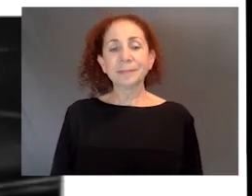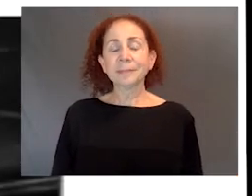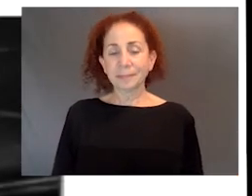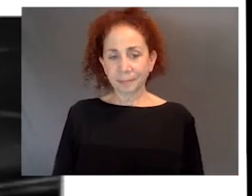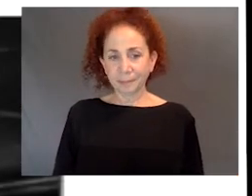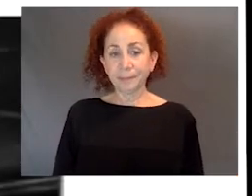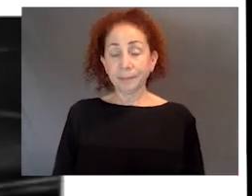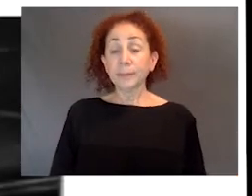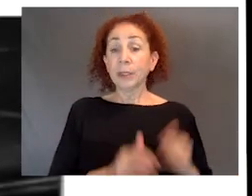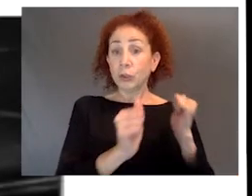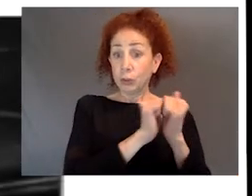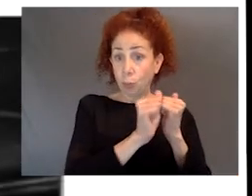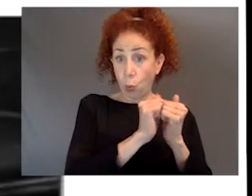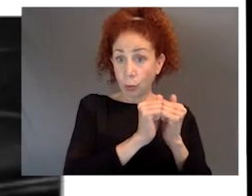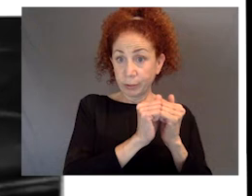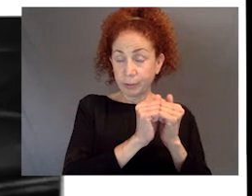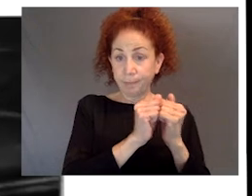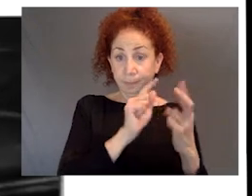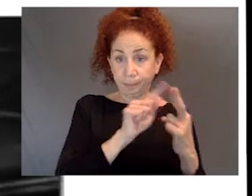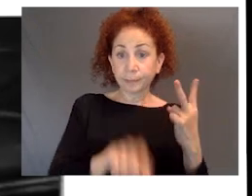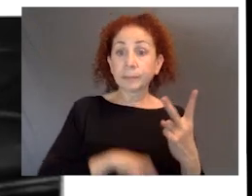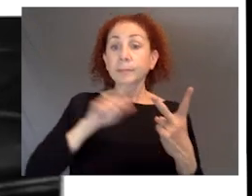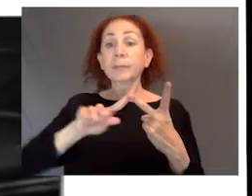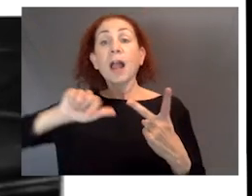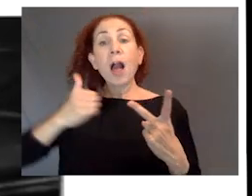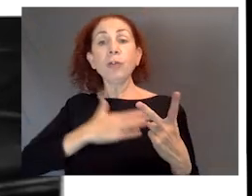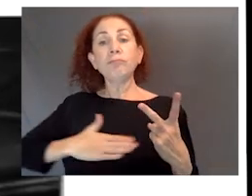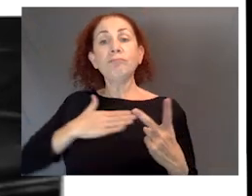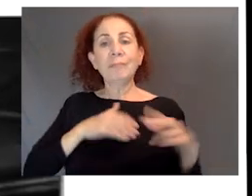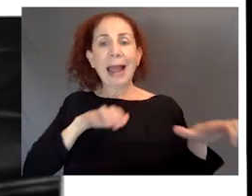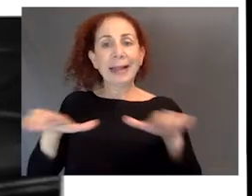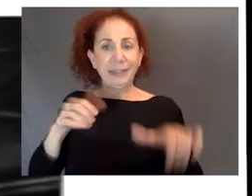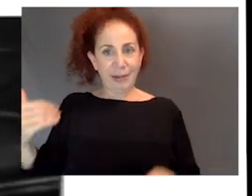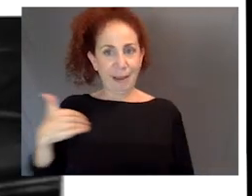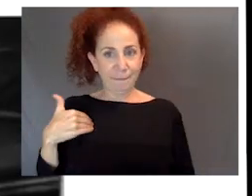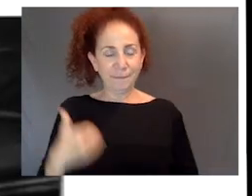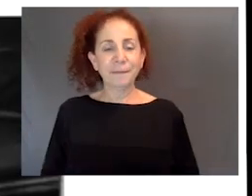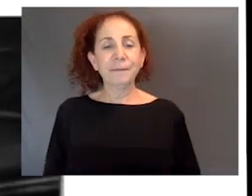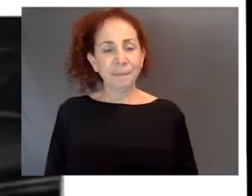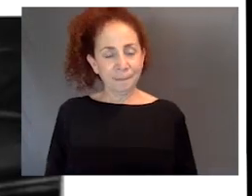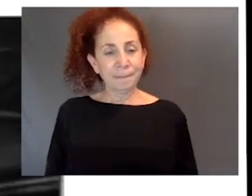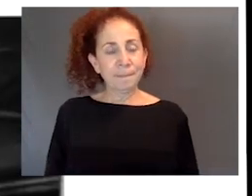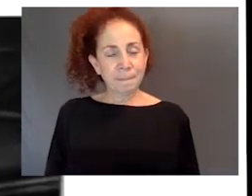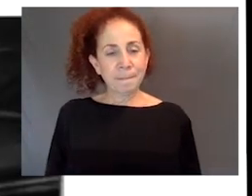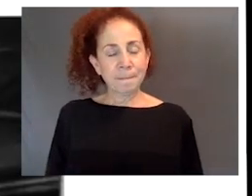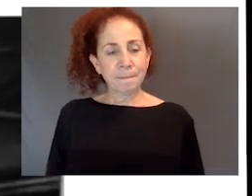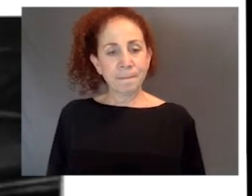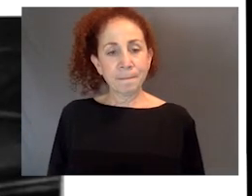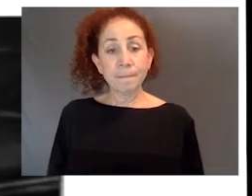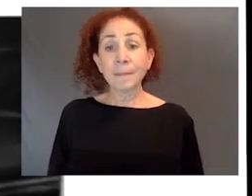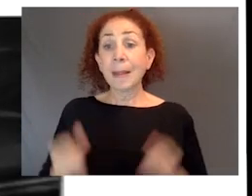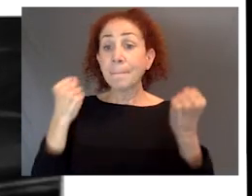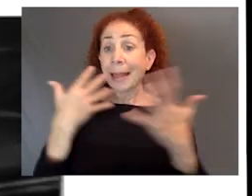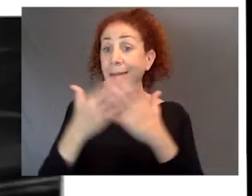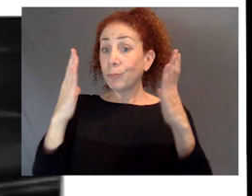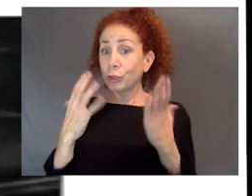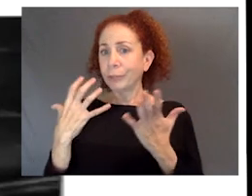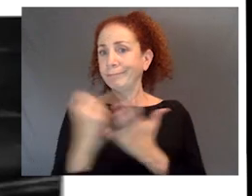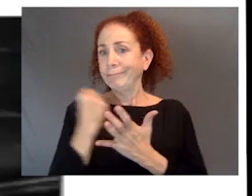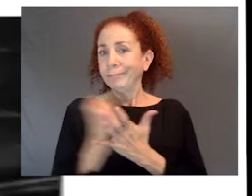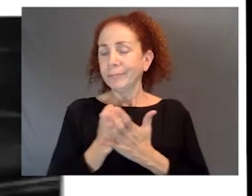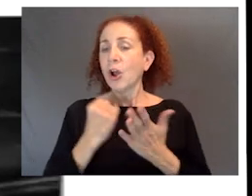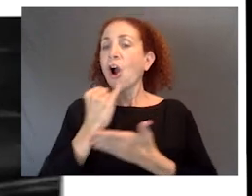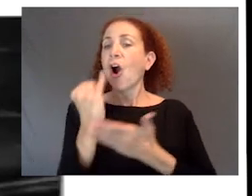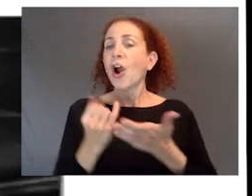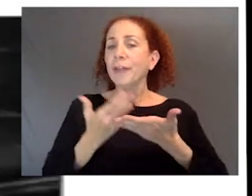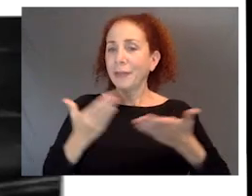In addition to support activities, there were many extracurricular activities at the penitentiary as well. Many prisoners took advantage